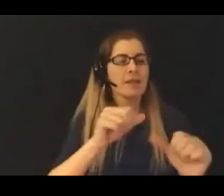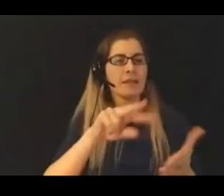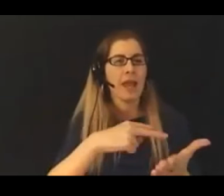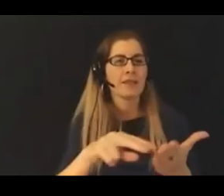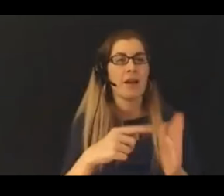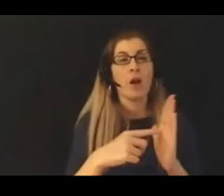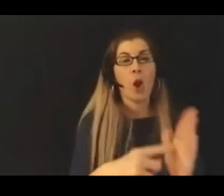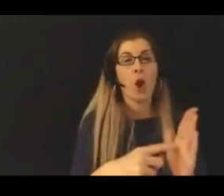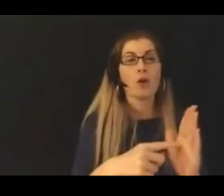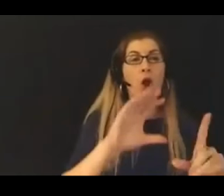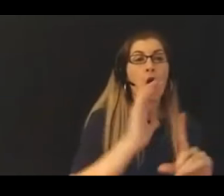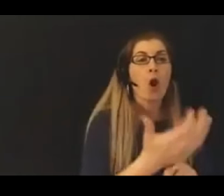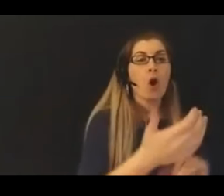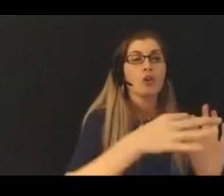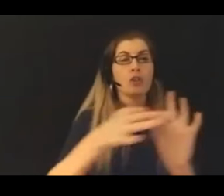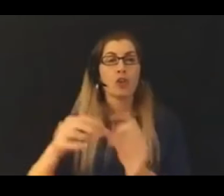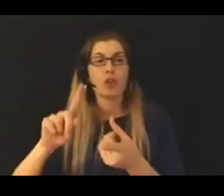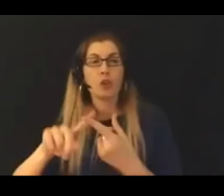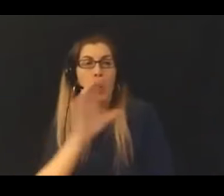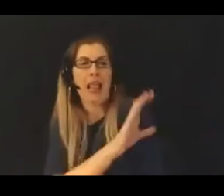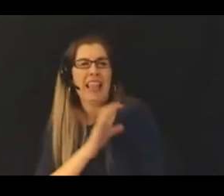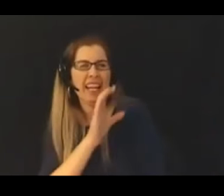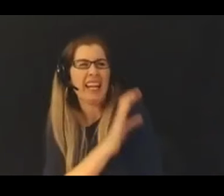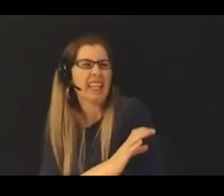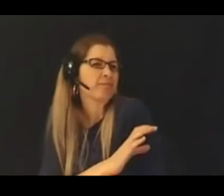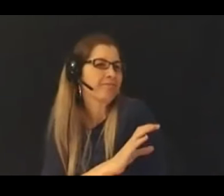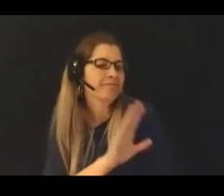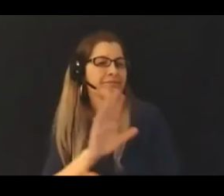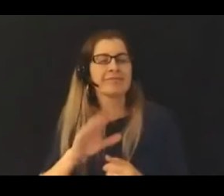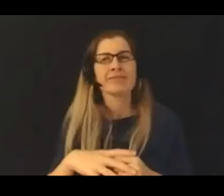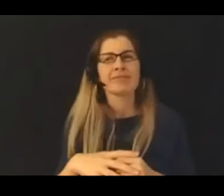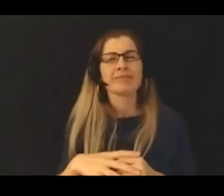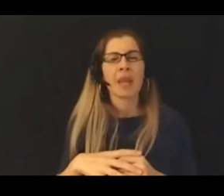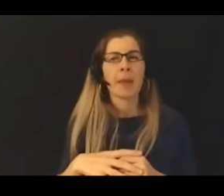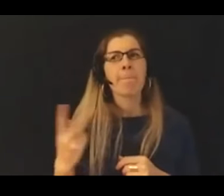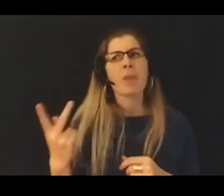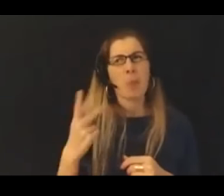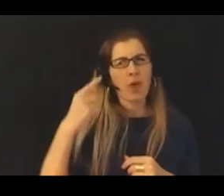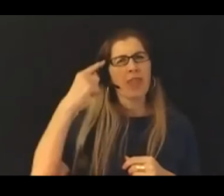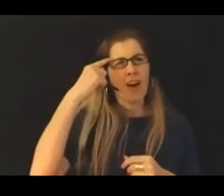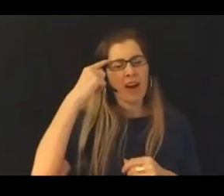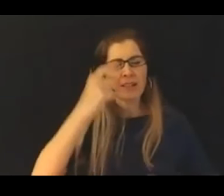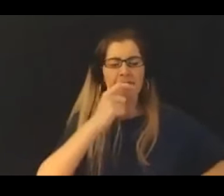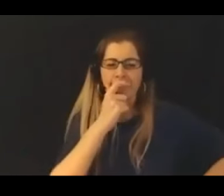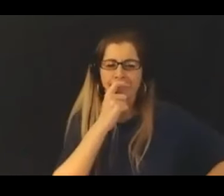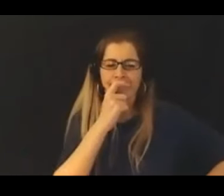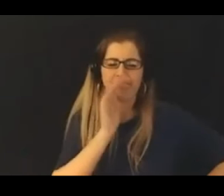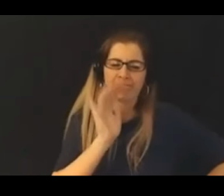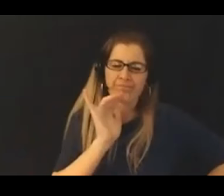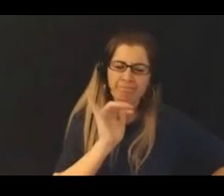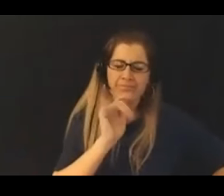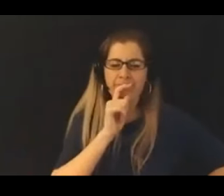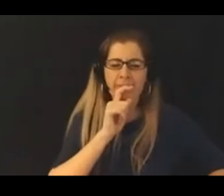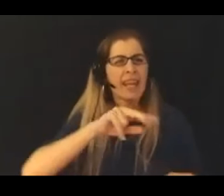so we talk about a whole range of things. But this is something we created. We really thought very deeply about all the different elements, how